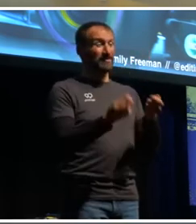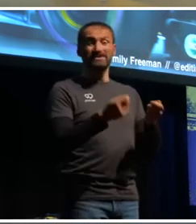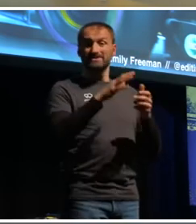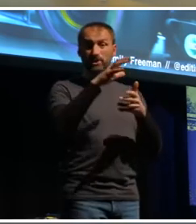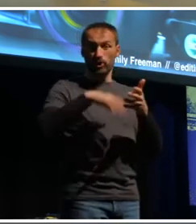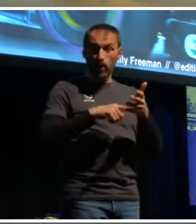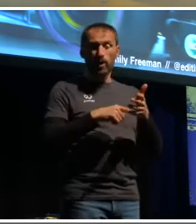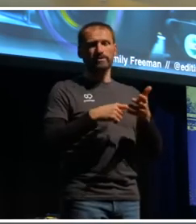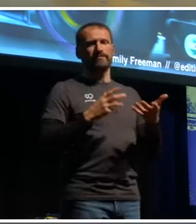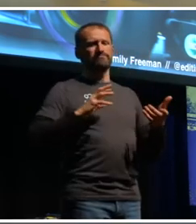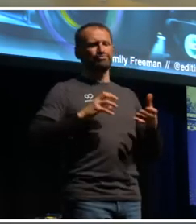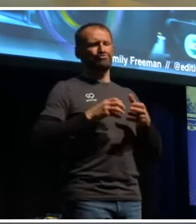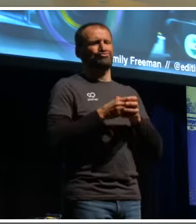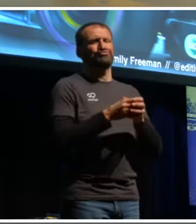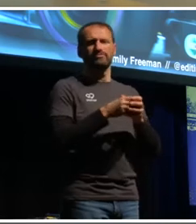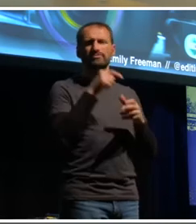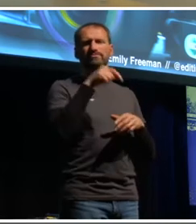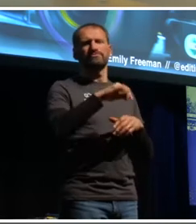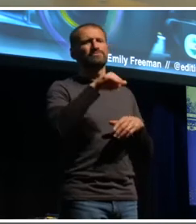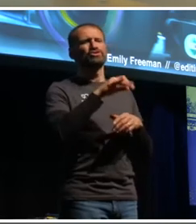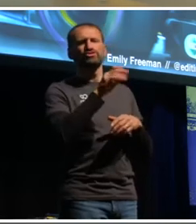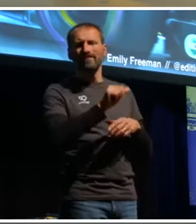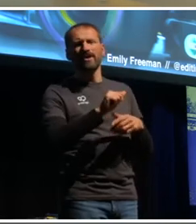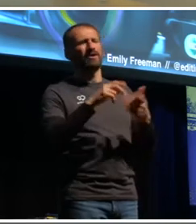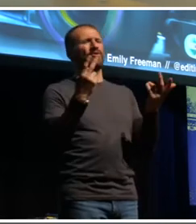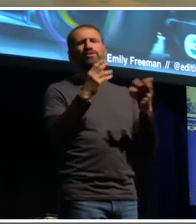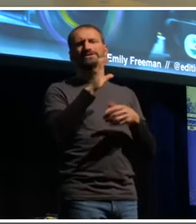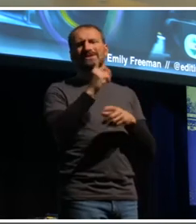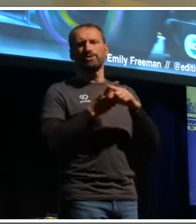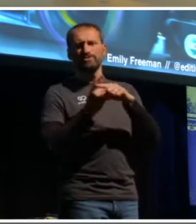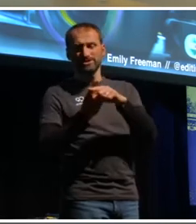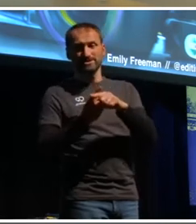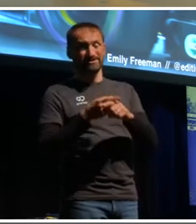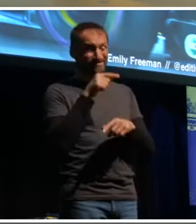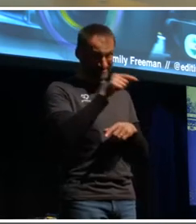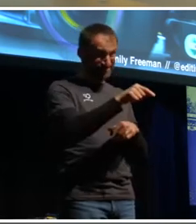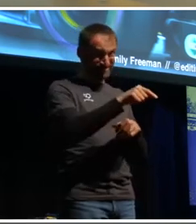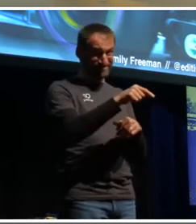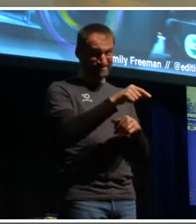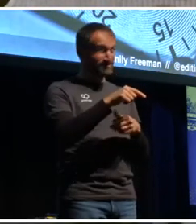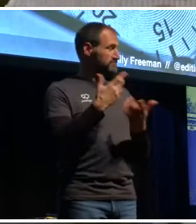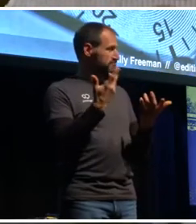comparable to Java and C++. So take that, JavaScript haters, and use that.